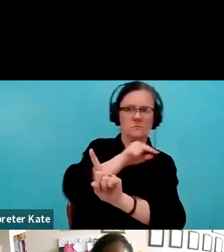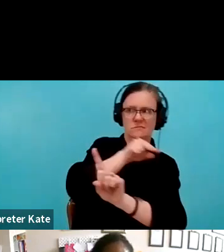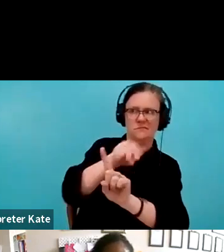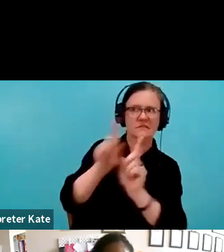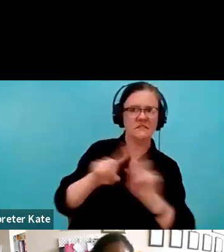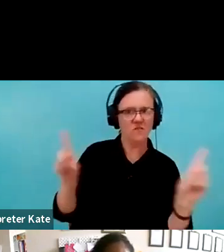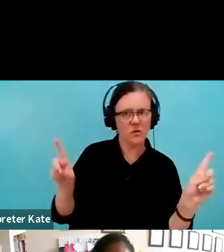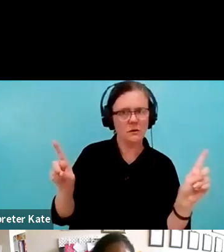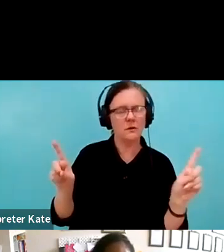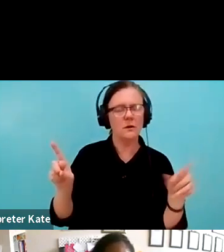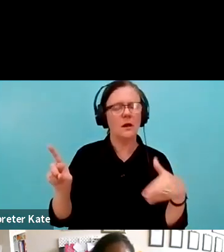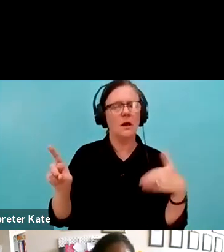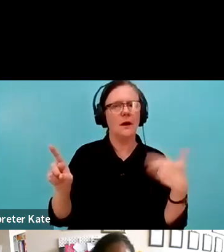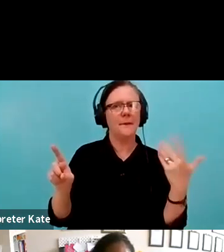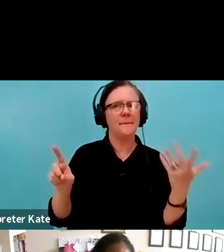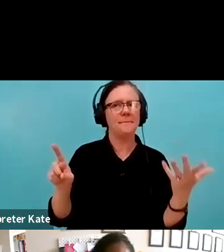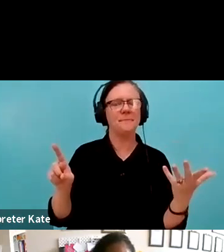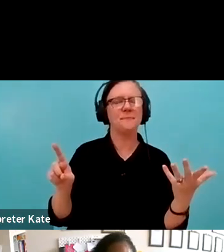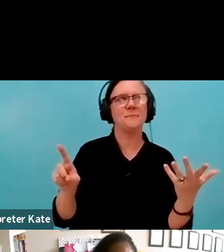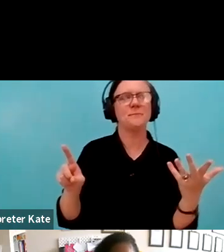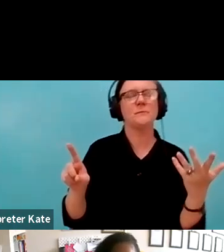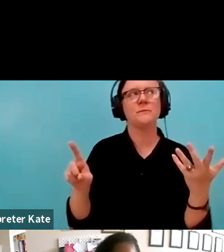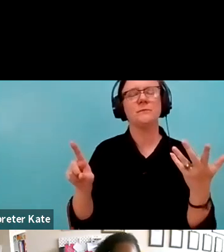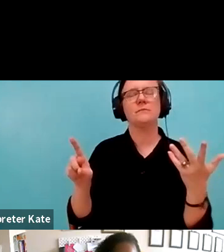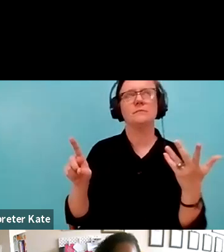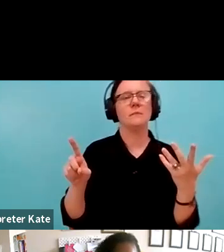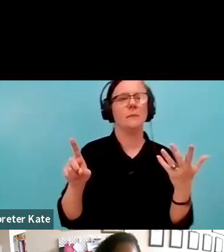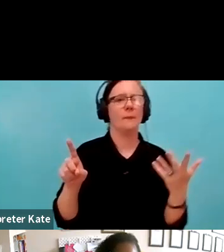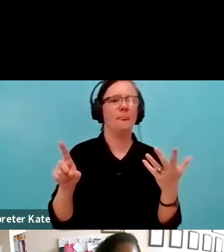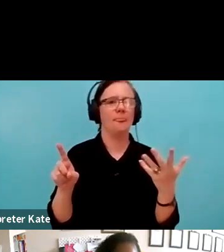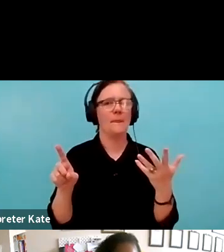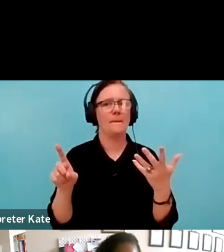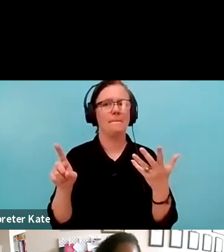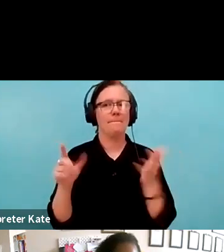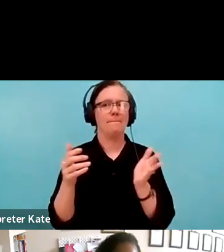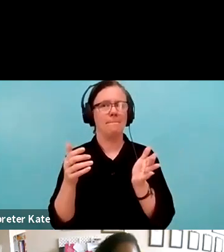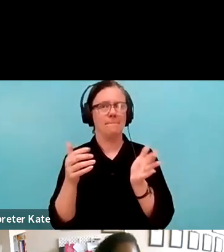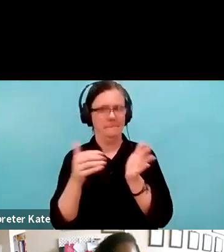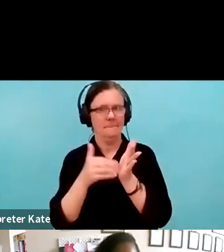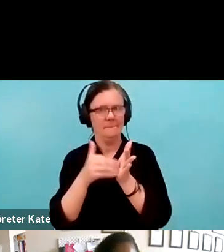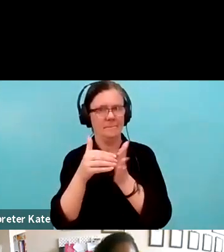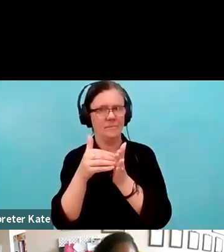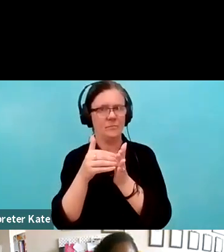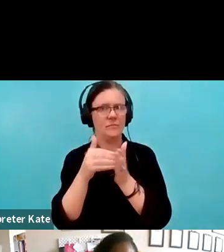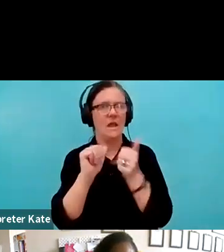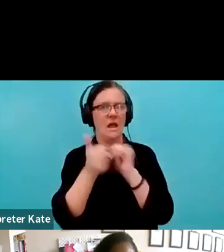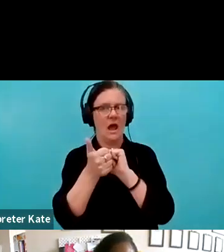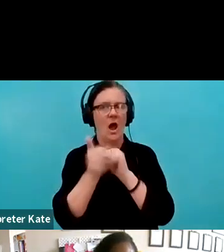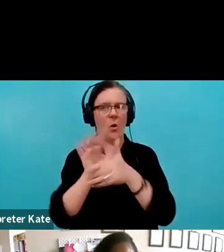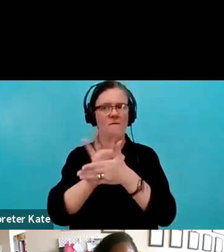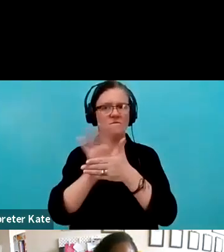it's like, uh, you know, a lot of times the way that film impact campaigns are